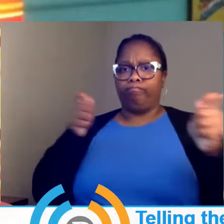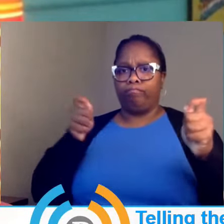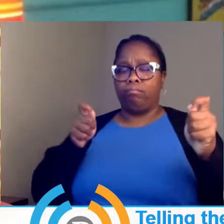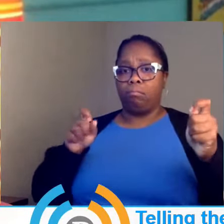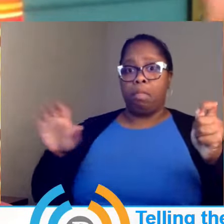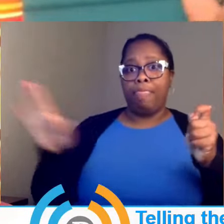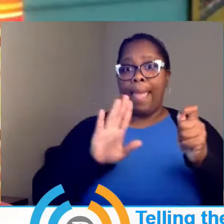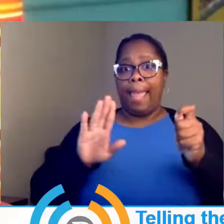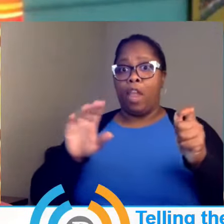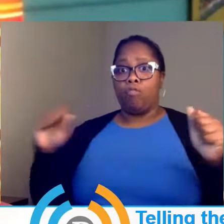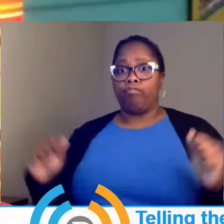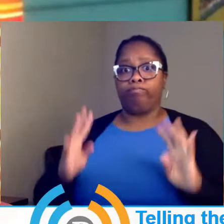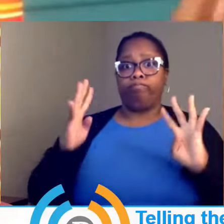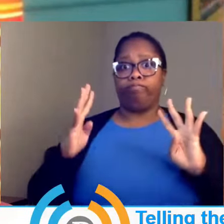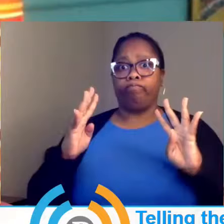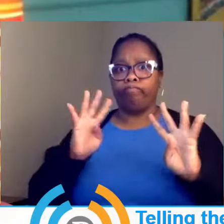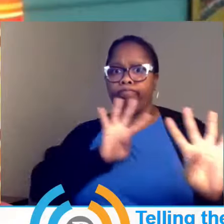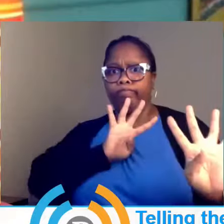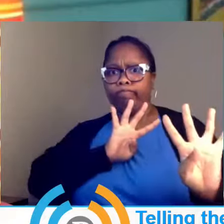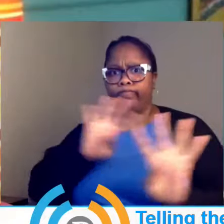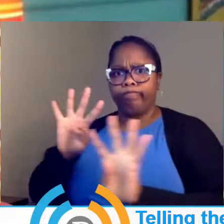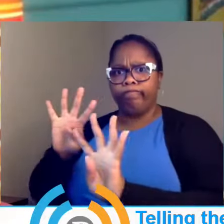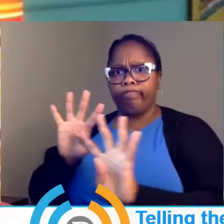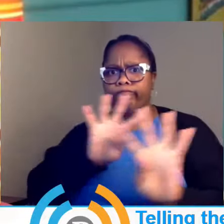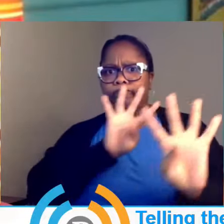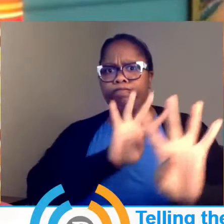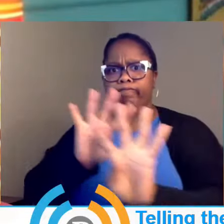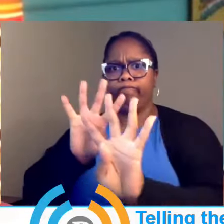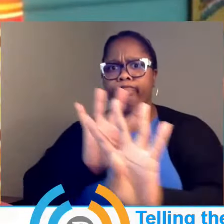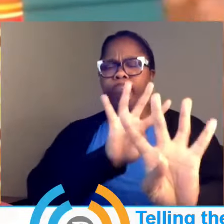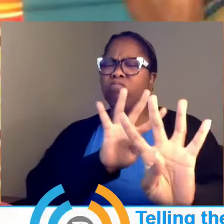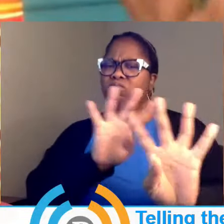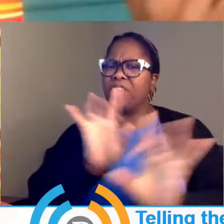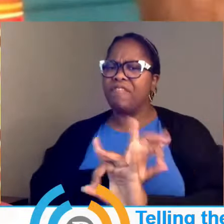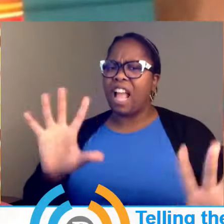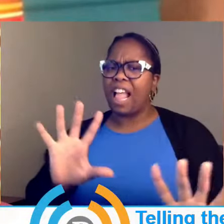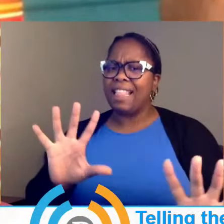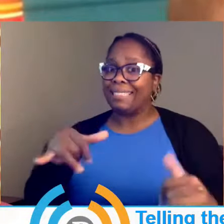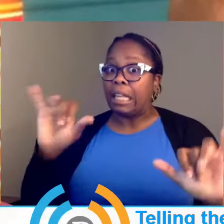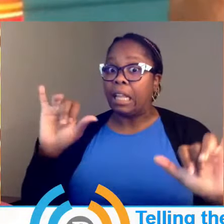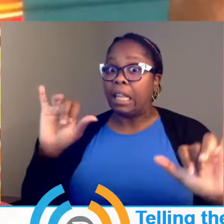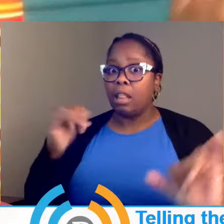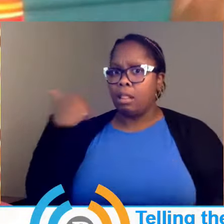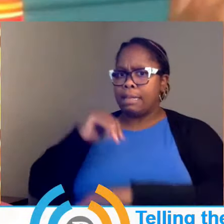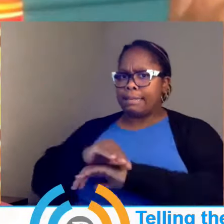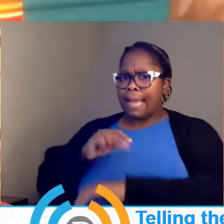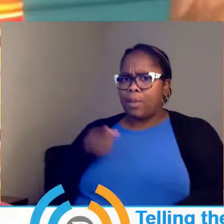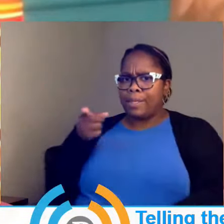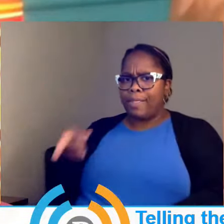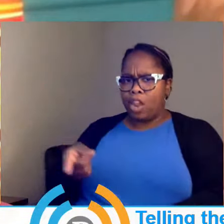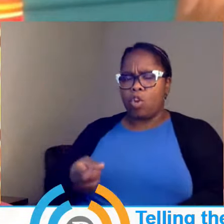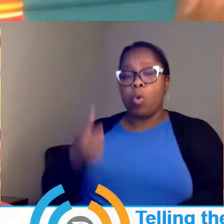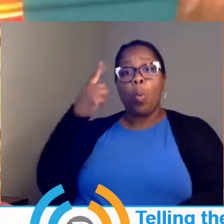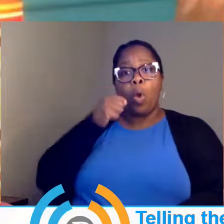violent and still was. Last night I was out there. A young lady who was retreating